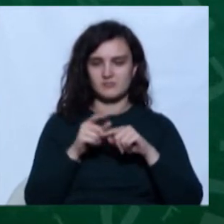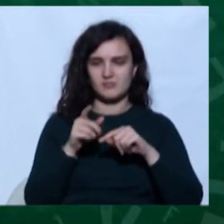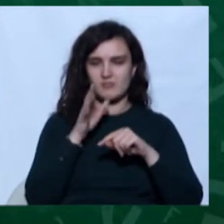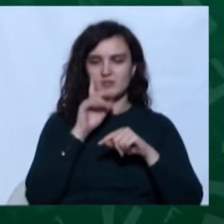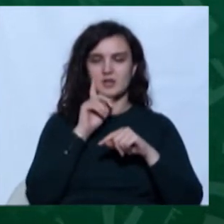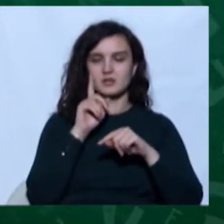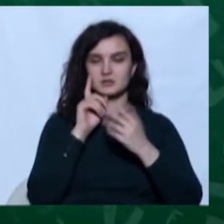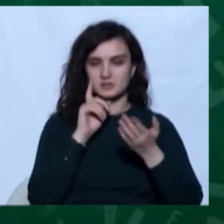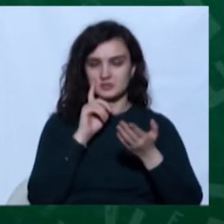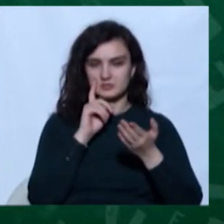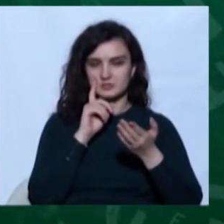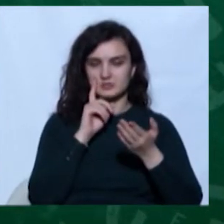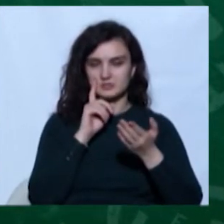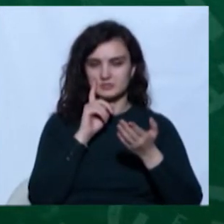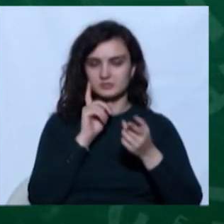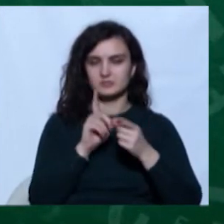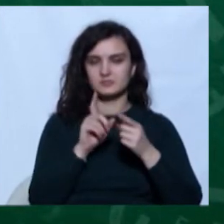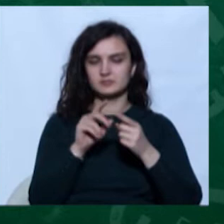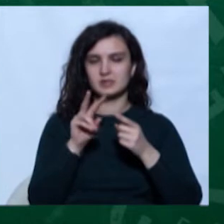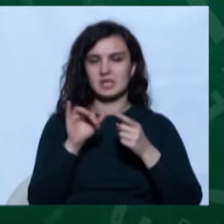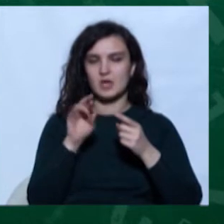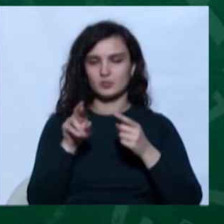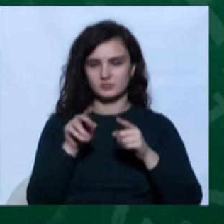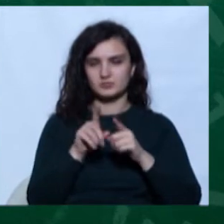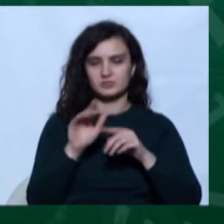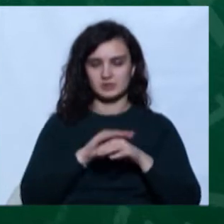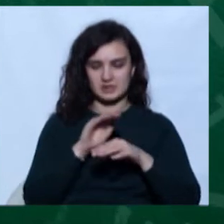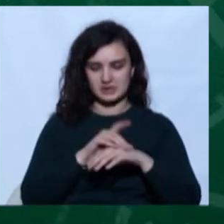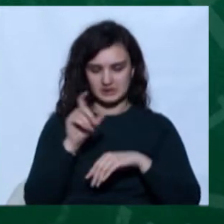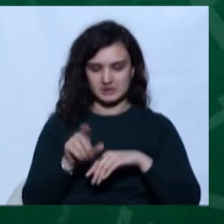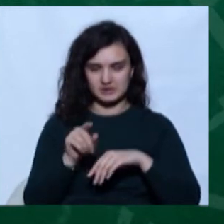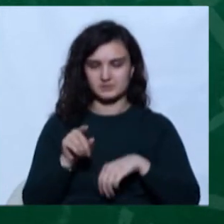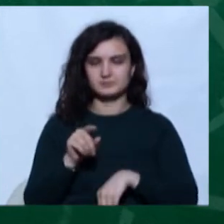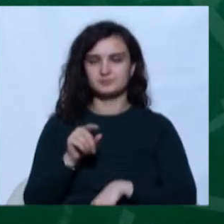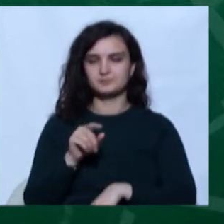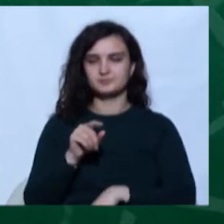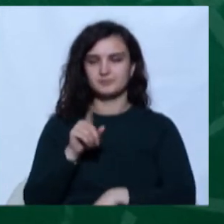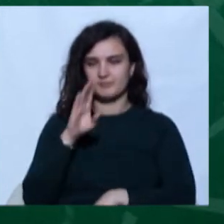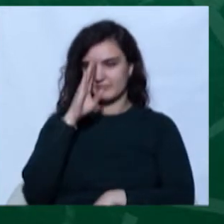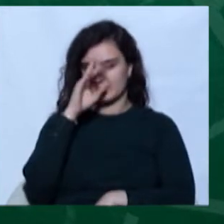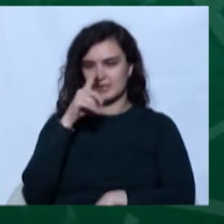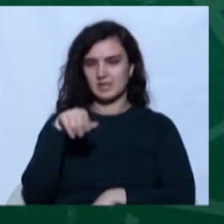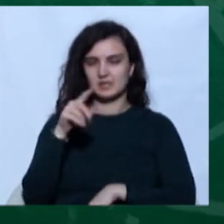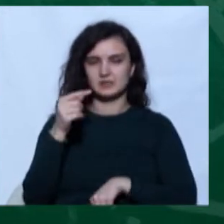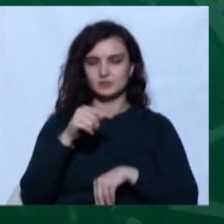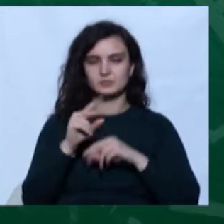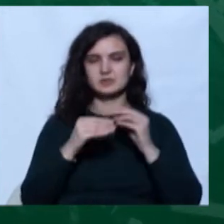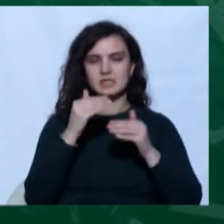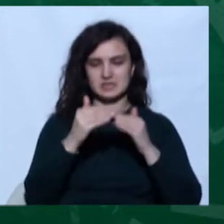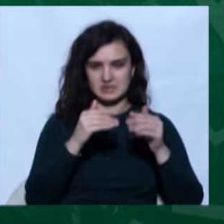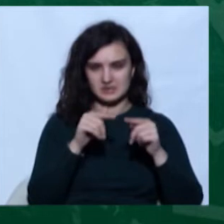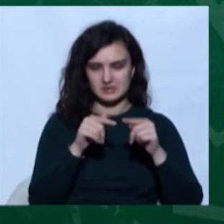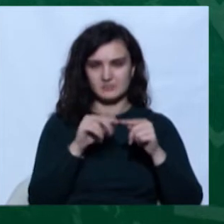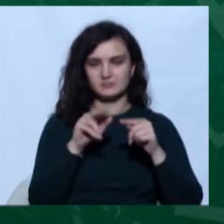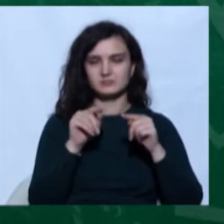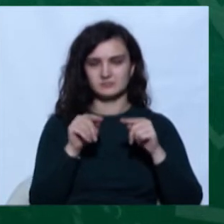age, loved by his crew because he is fair and kind, though he creates enemies due to his success and